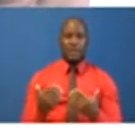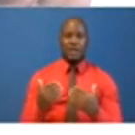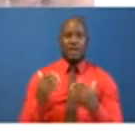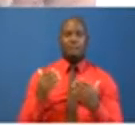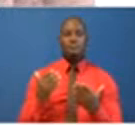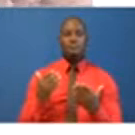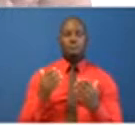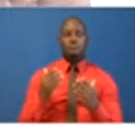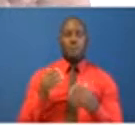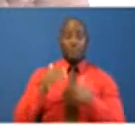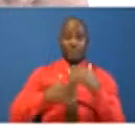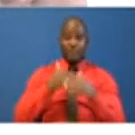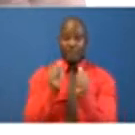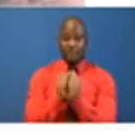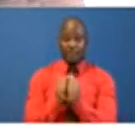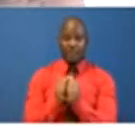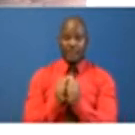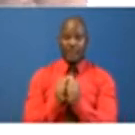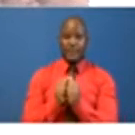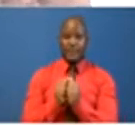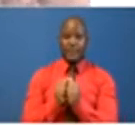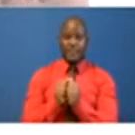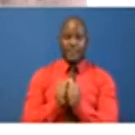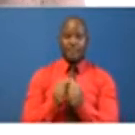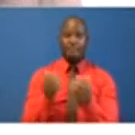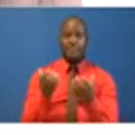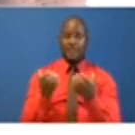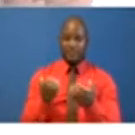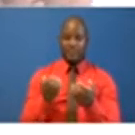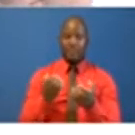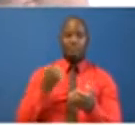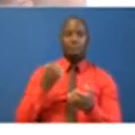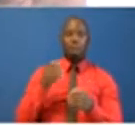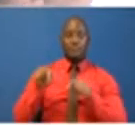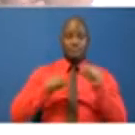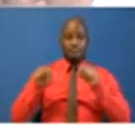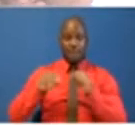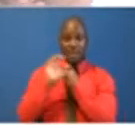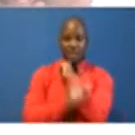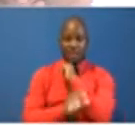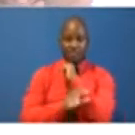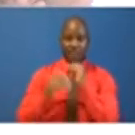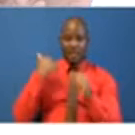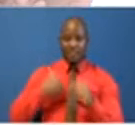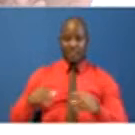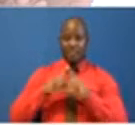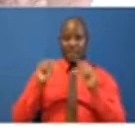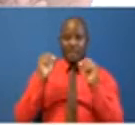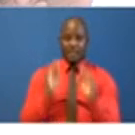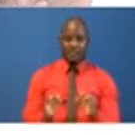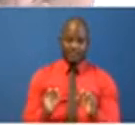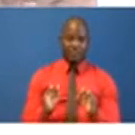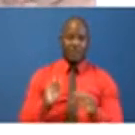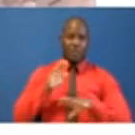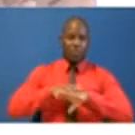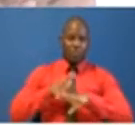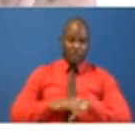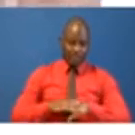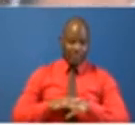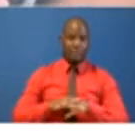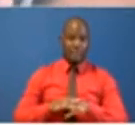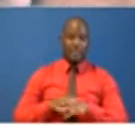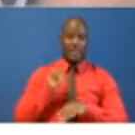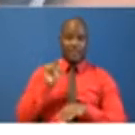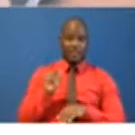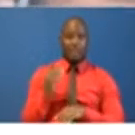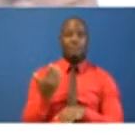somebody schooled would be desirable to run the county i can tell you differently without school school yes at